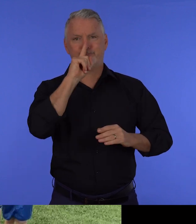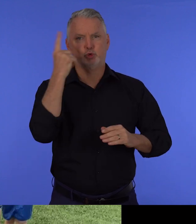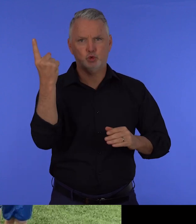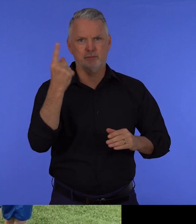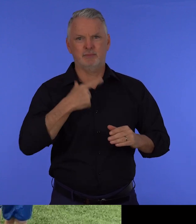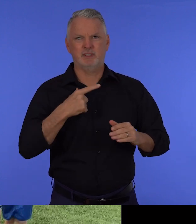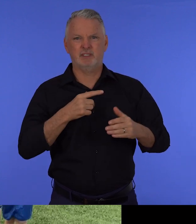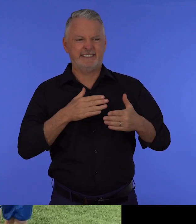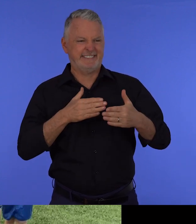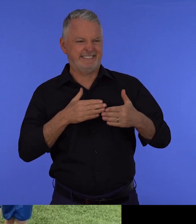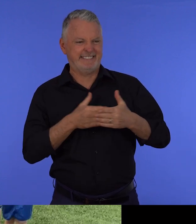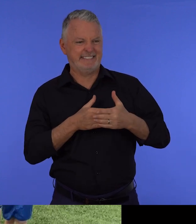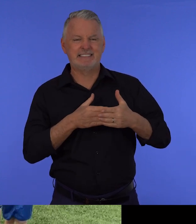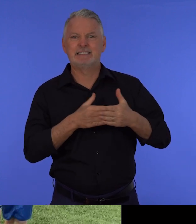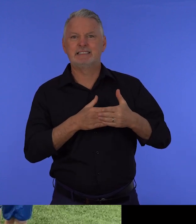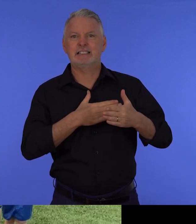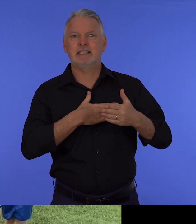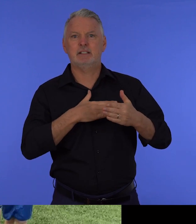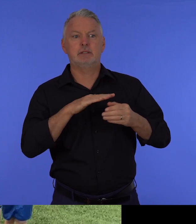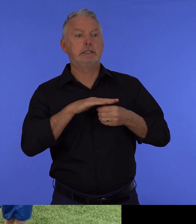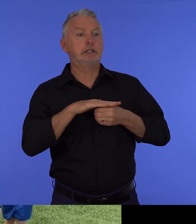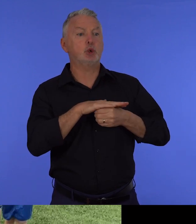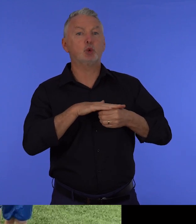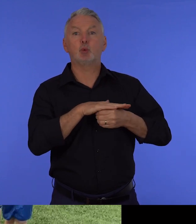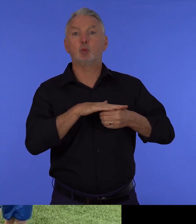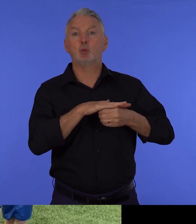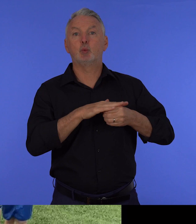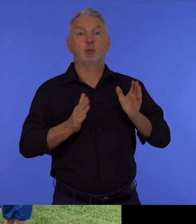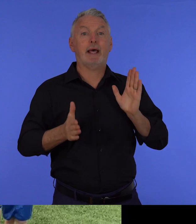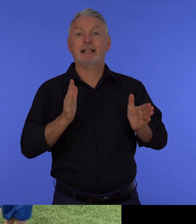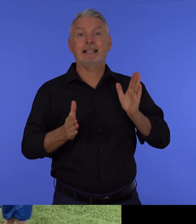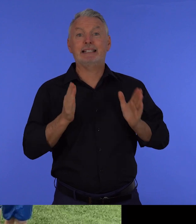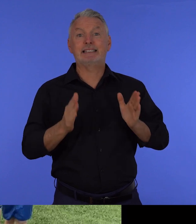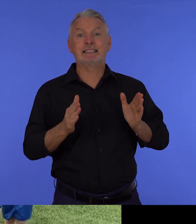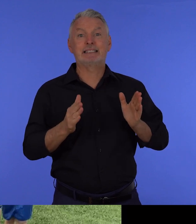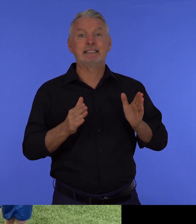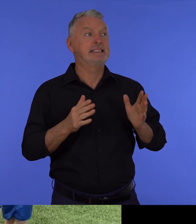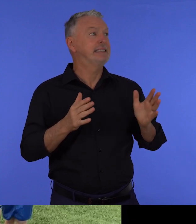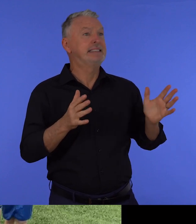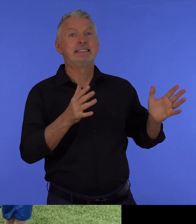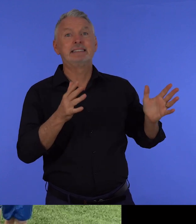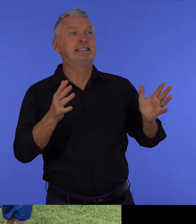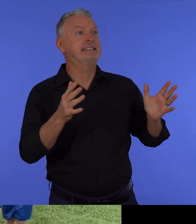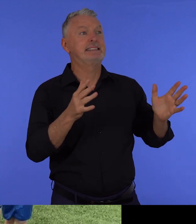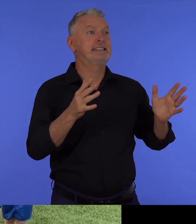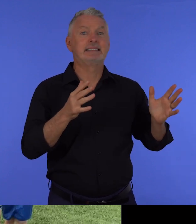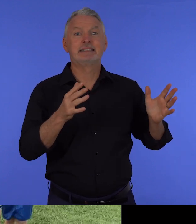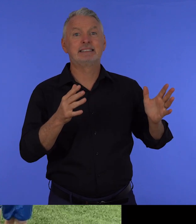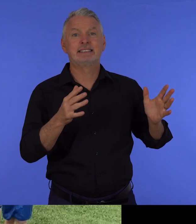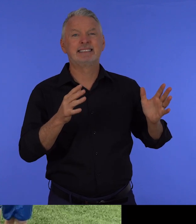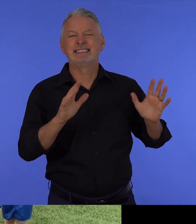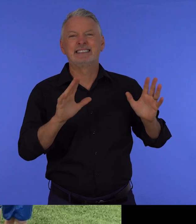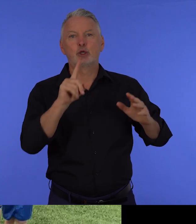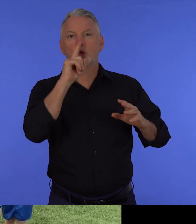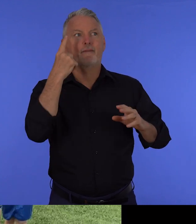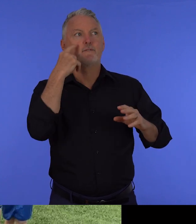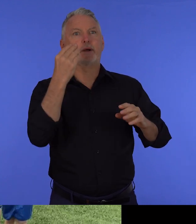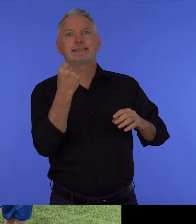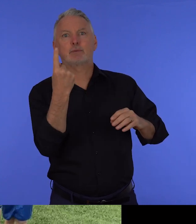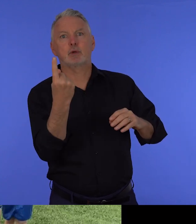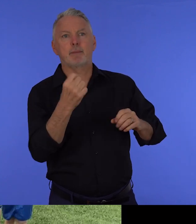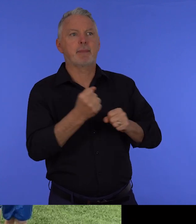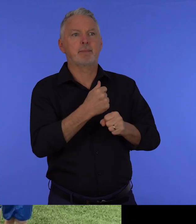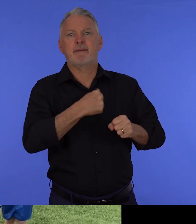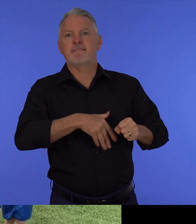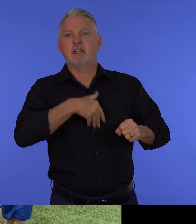her into a club very close to home, but did come against a little bit of a barrier in just getting someone